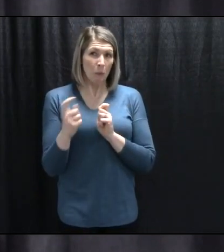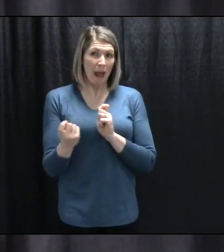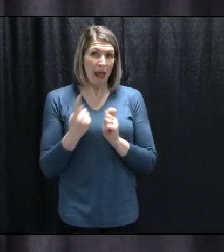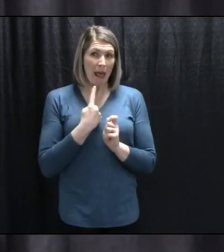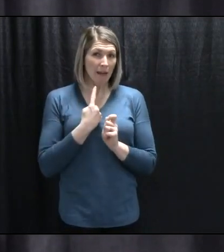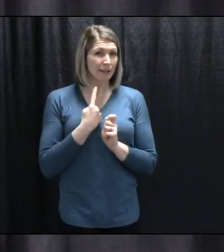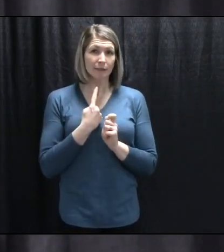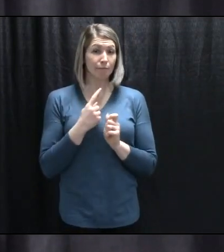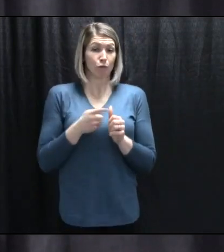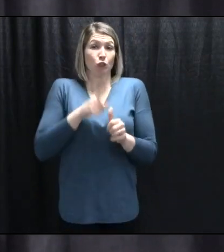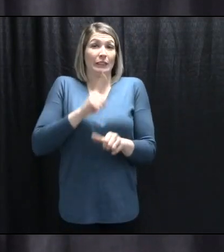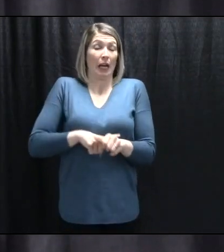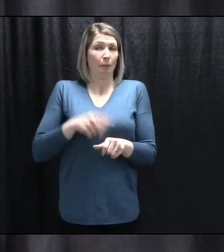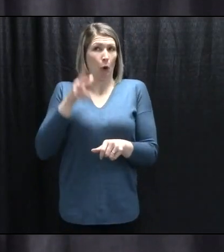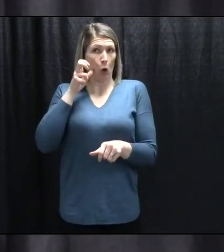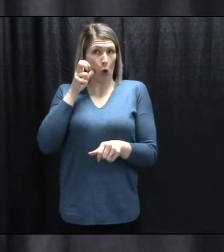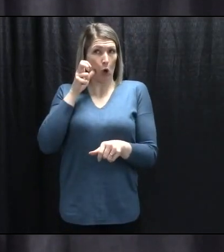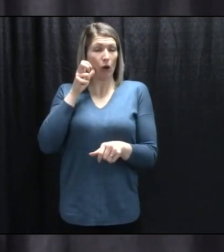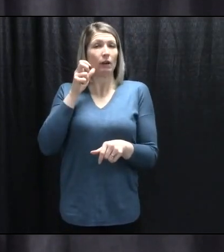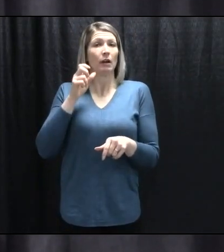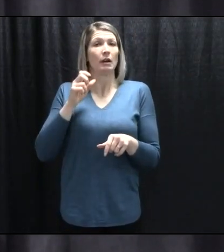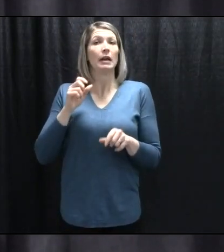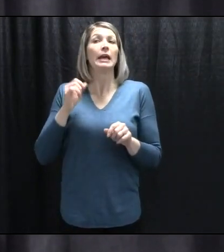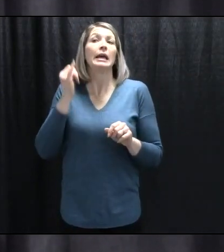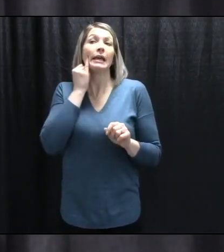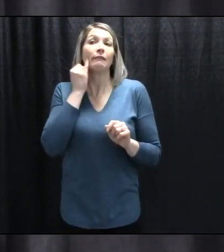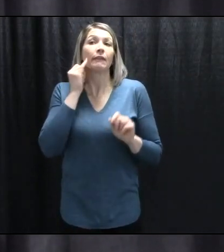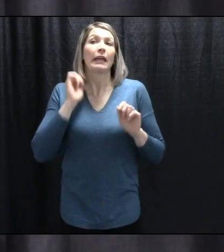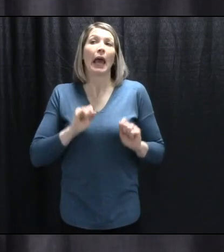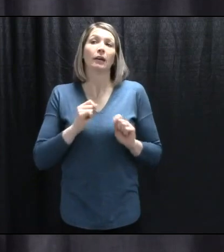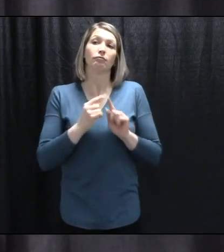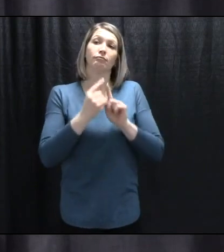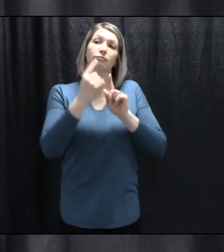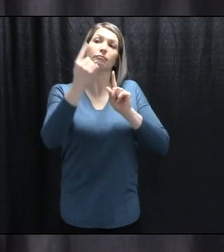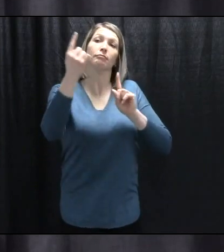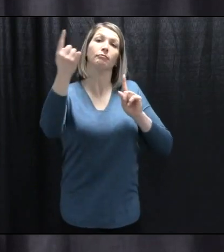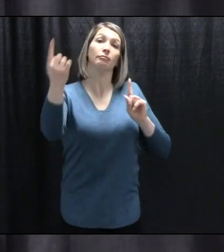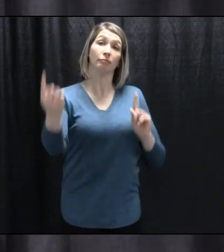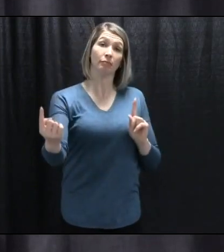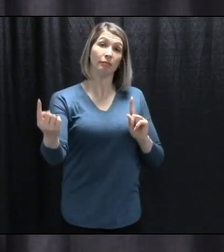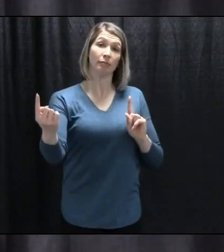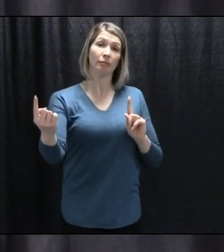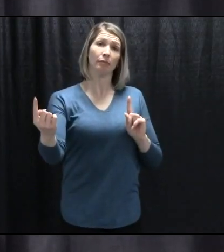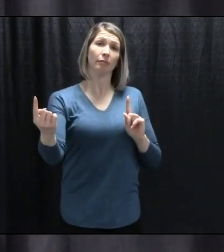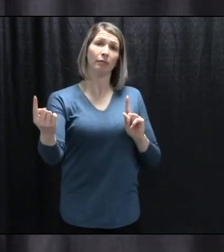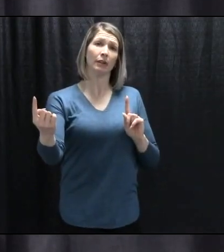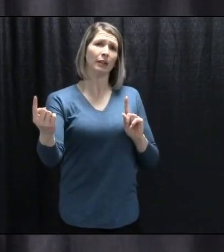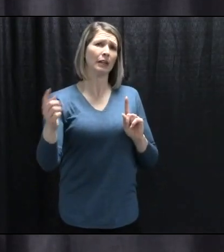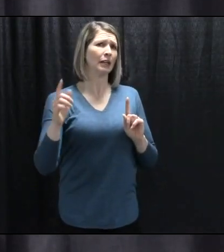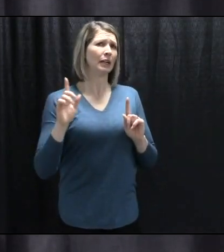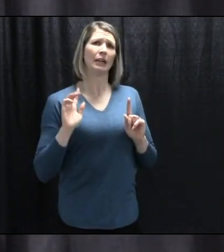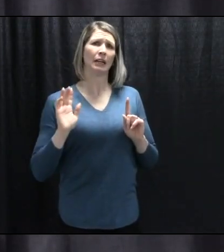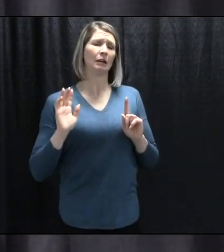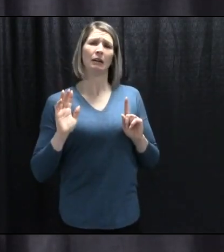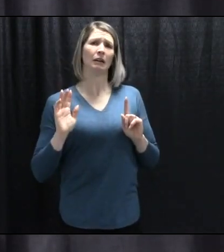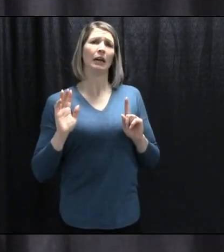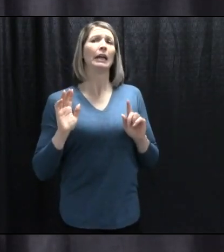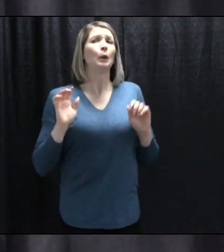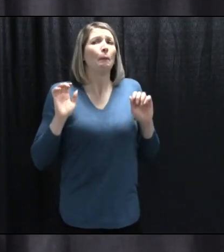maintained, that could be a possibility. However, I certainly would caution anybody about going out